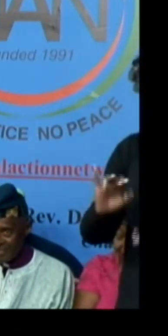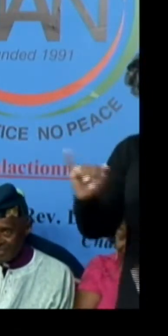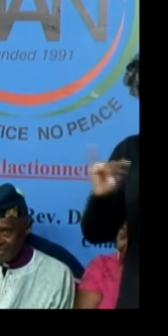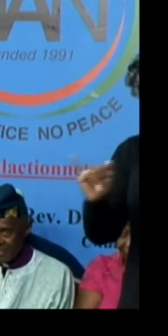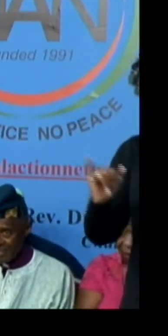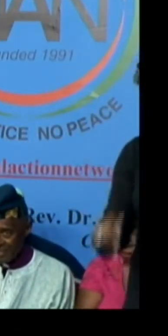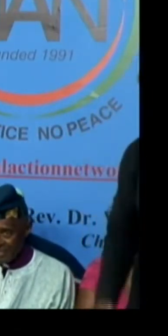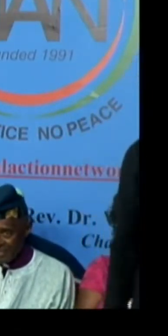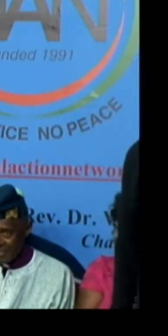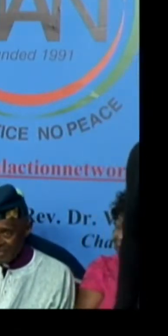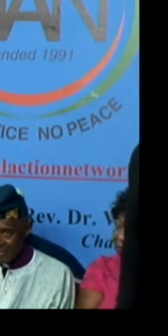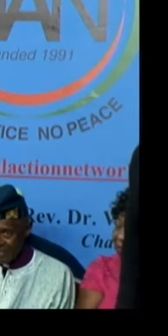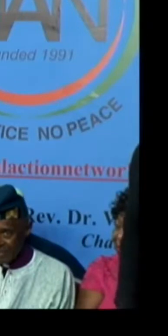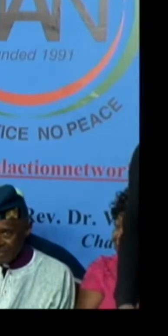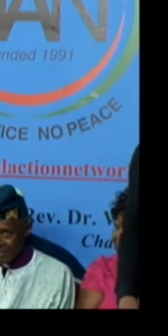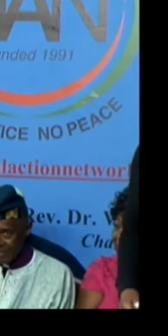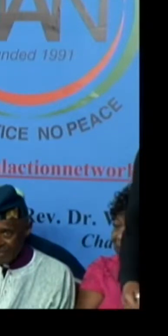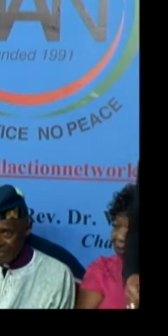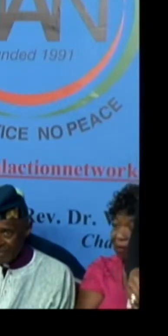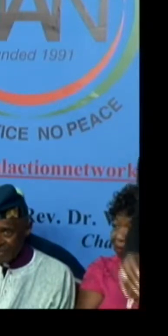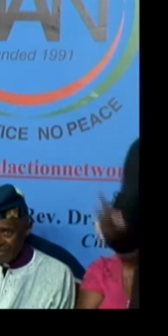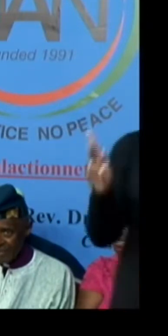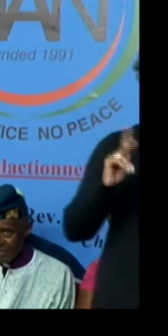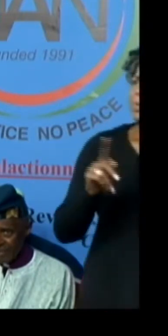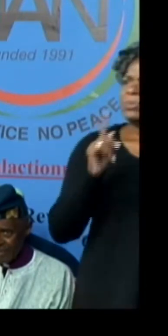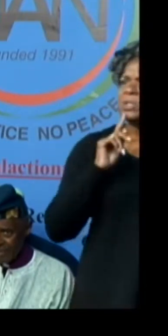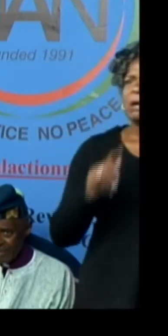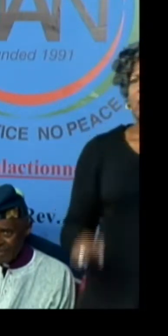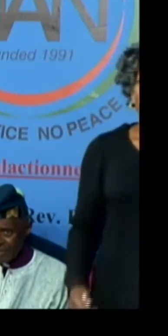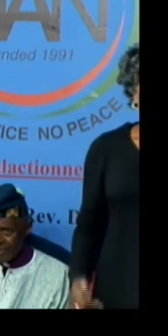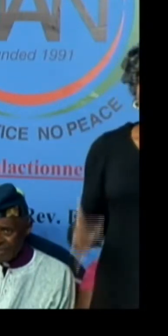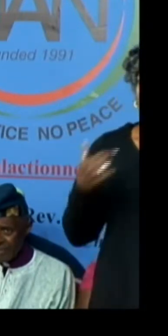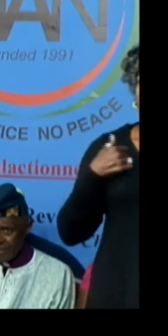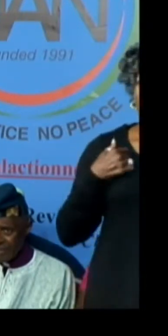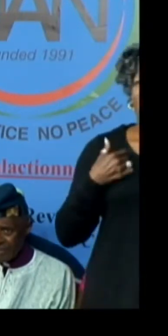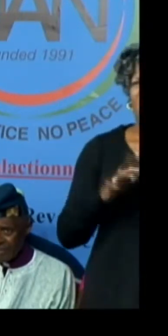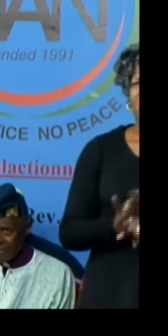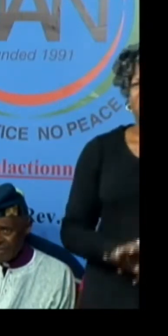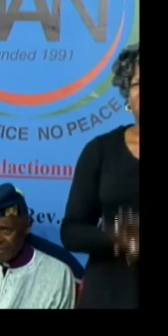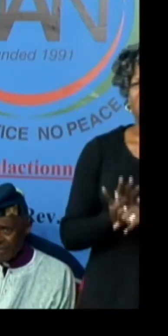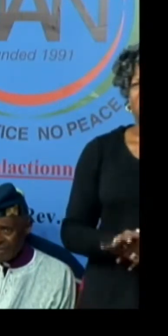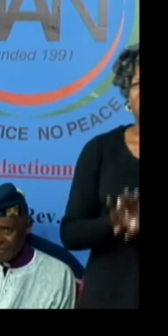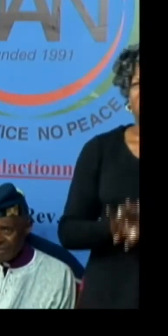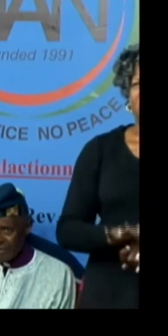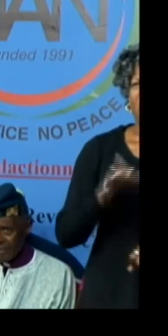Reb, I'm stressed out. If you had to make ends meet,